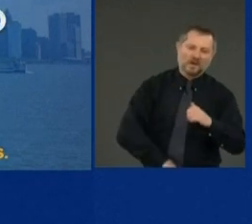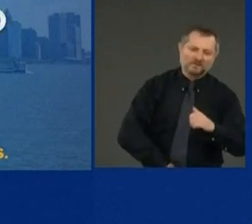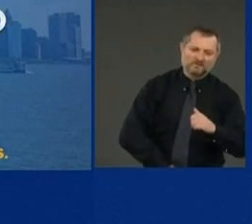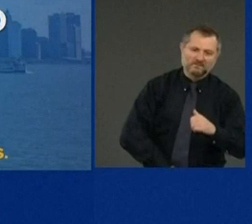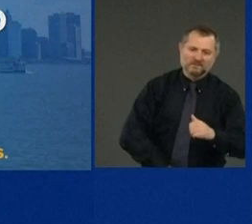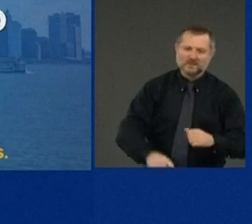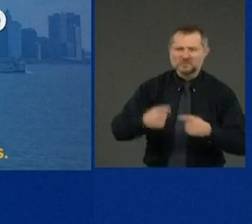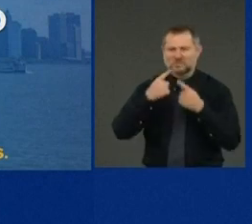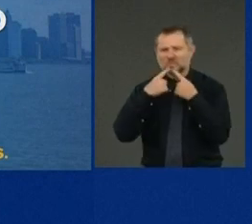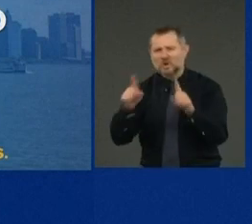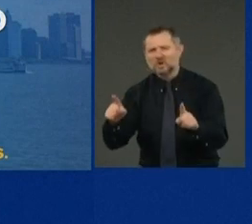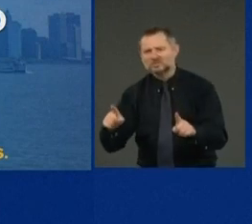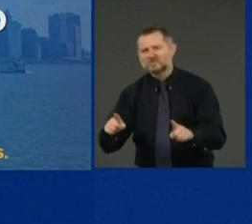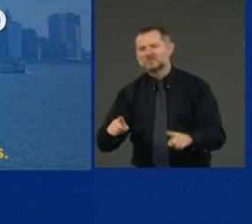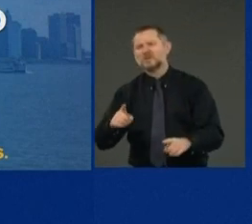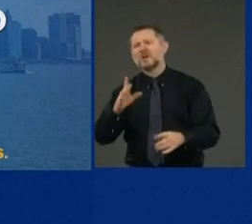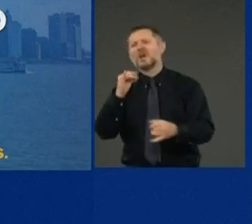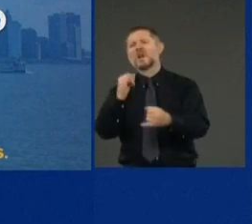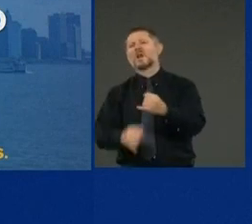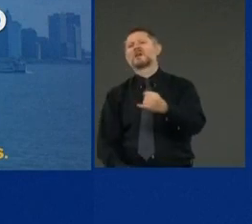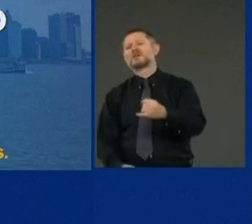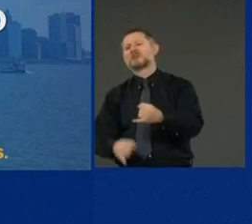works. Last point.